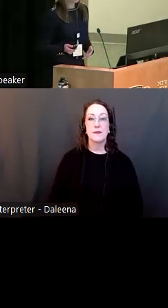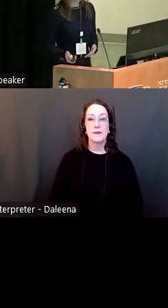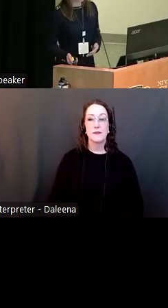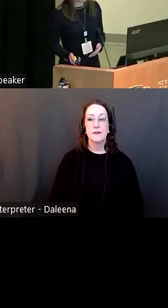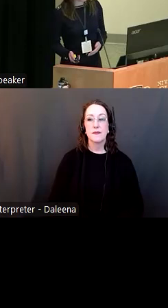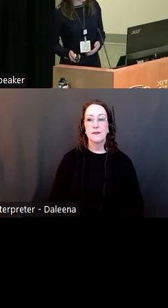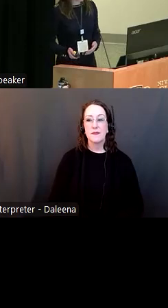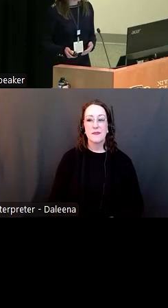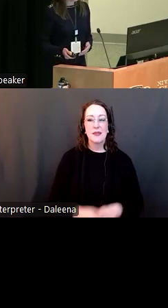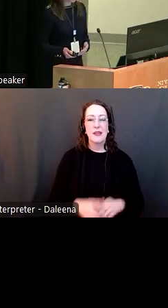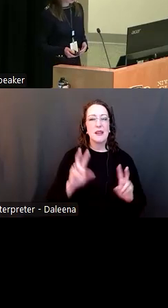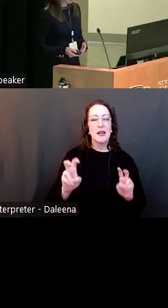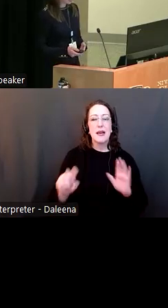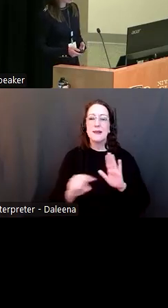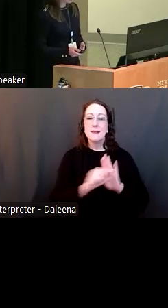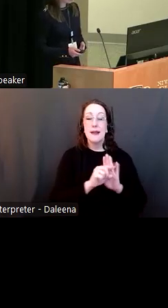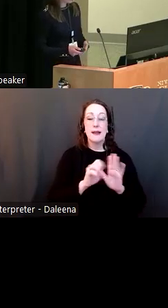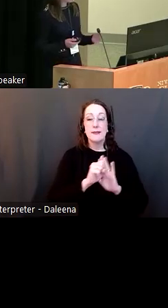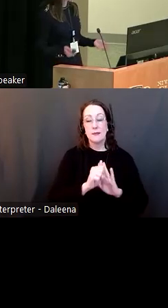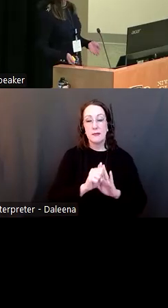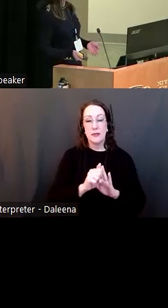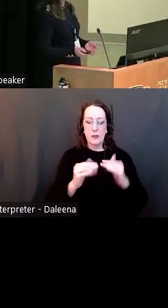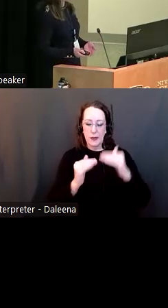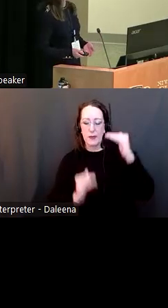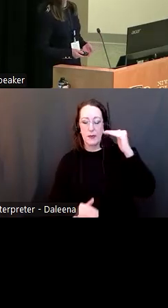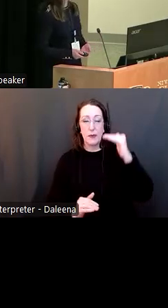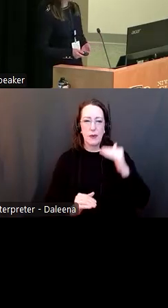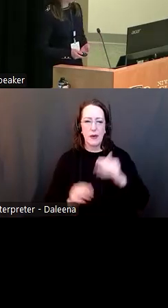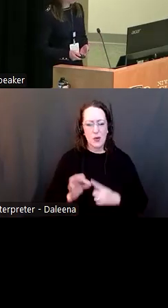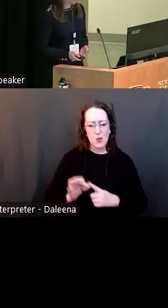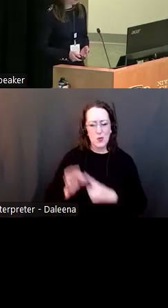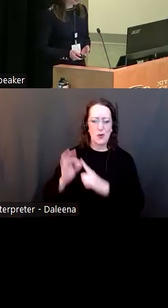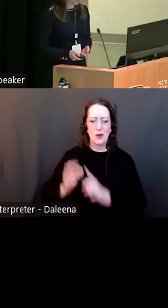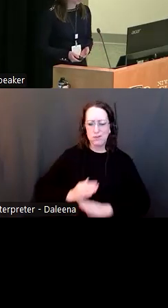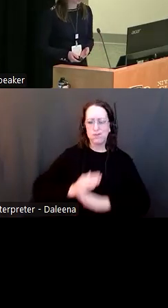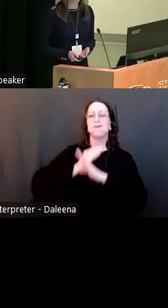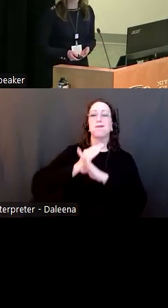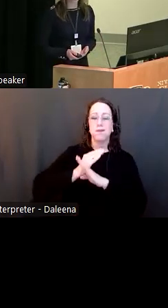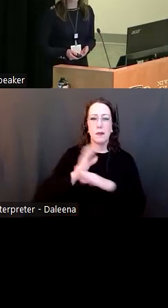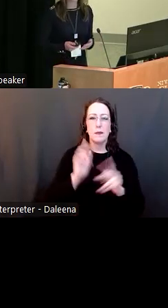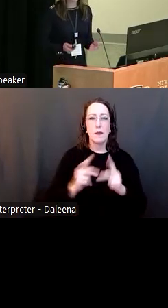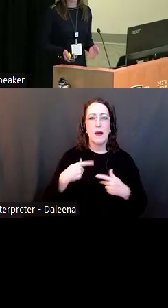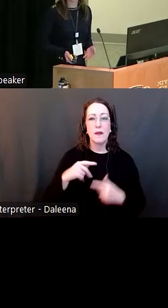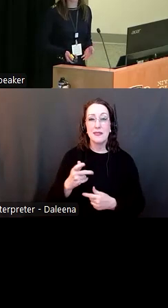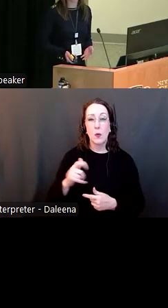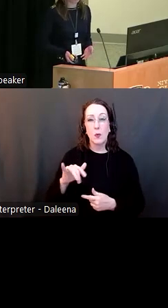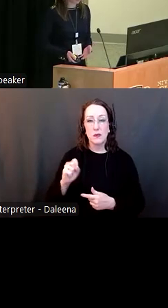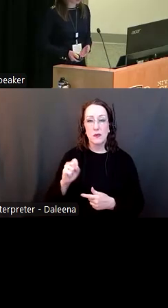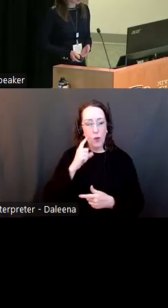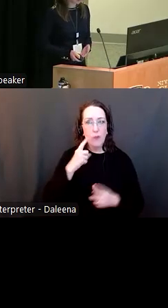Negative symptoms present as unique barriers for people with psychosis to achieve their life